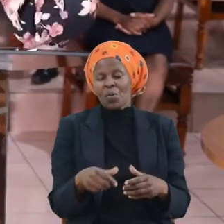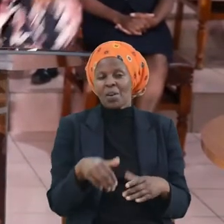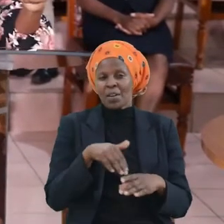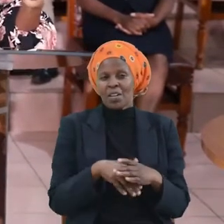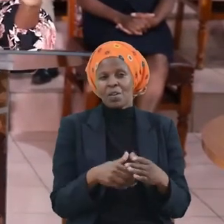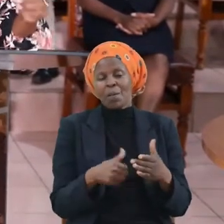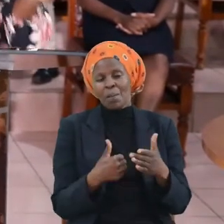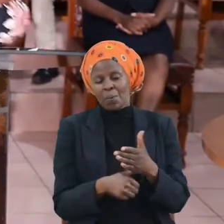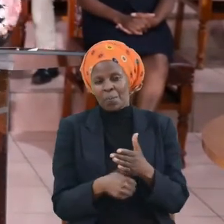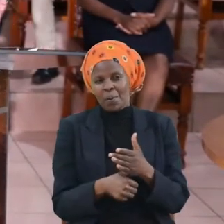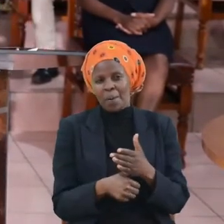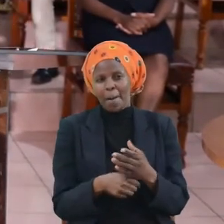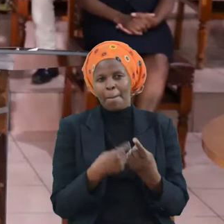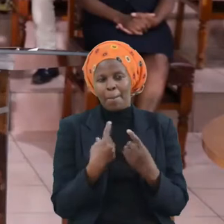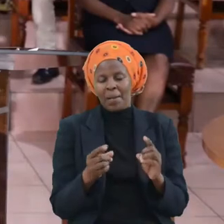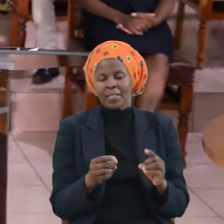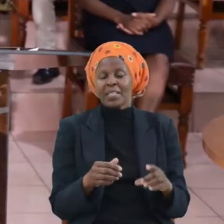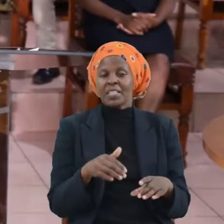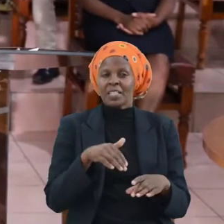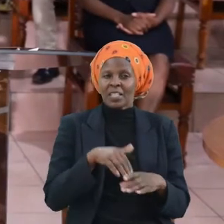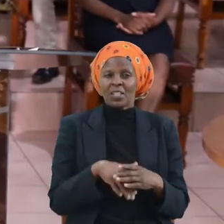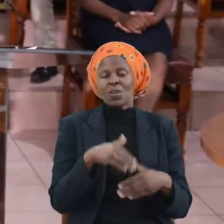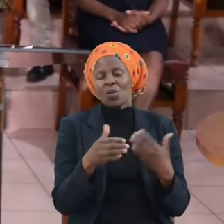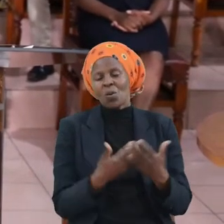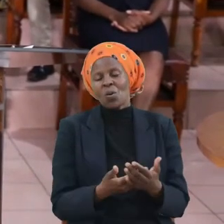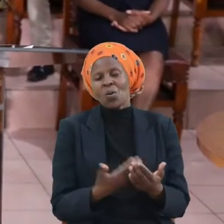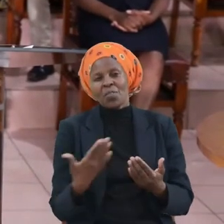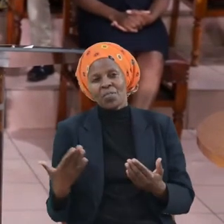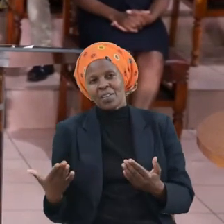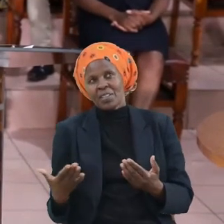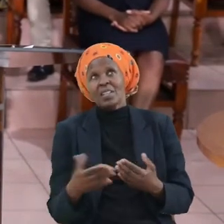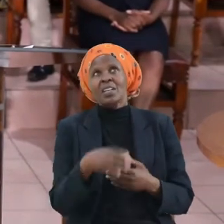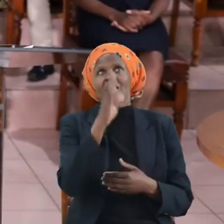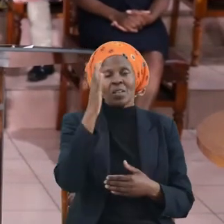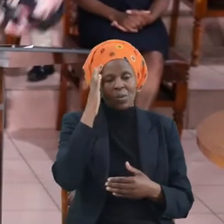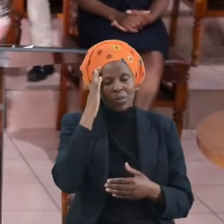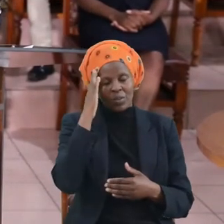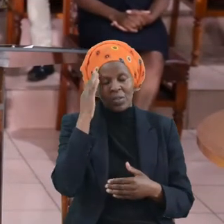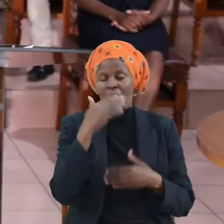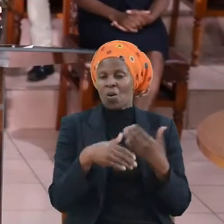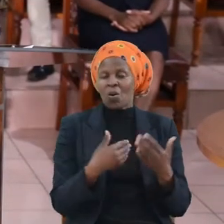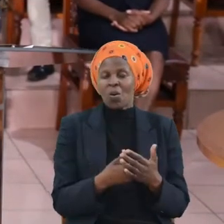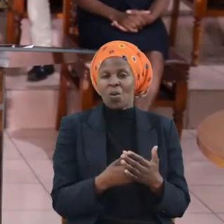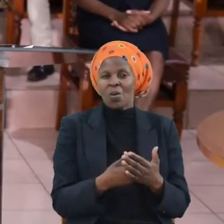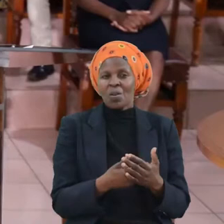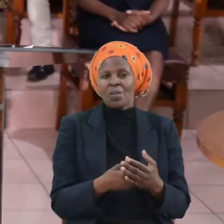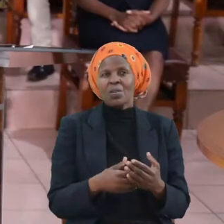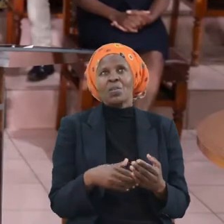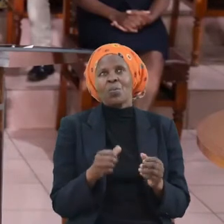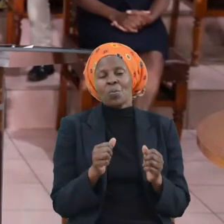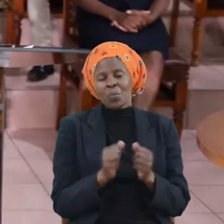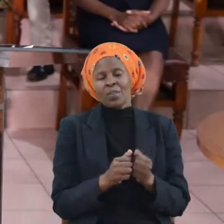give thanks. Because in all things, God knows what we are facing. And all those challenges, with